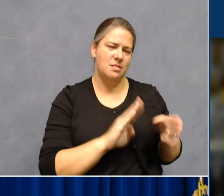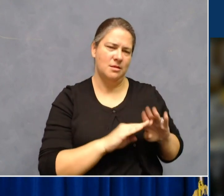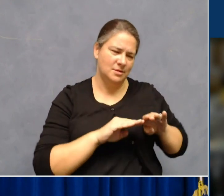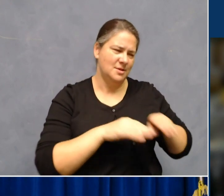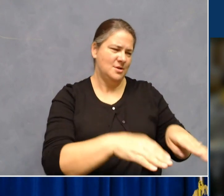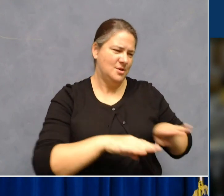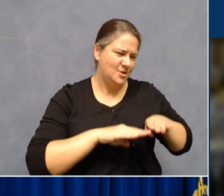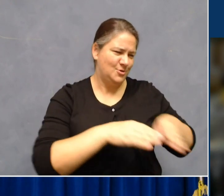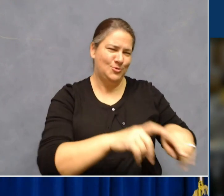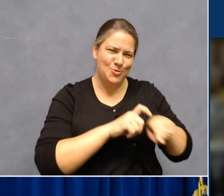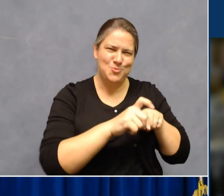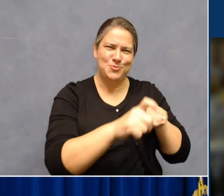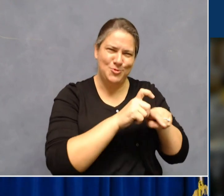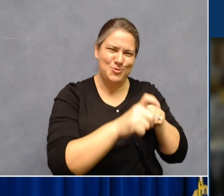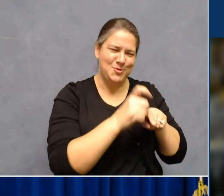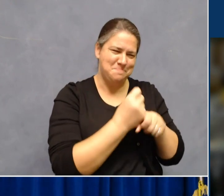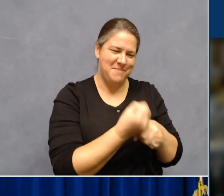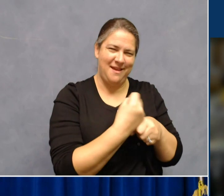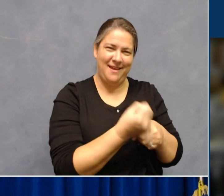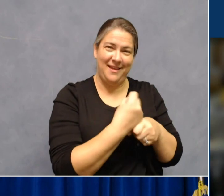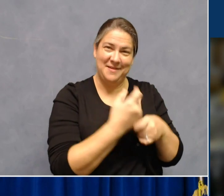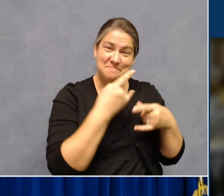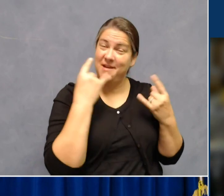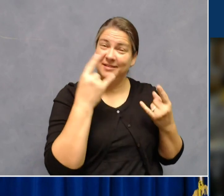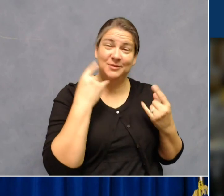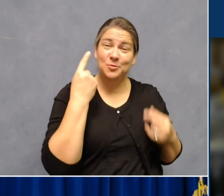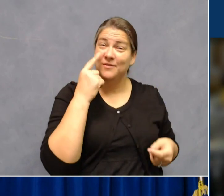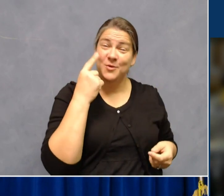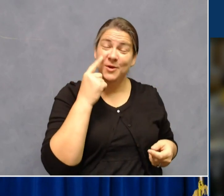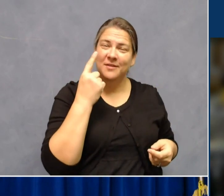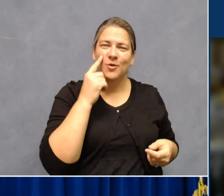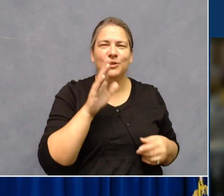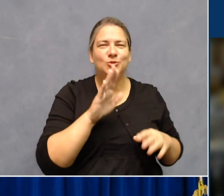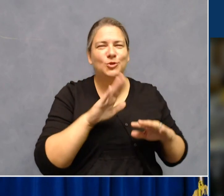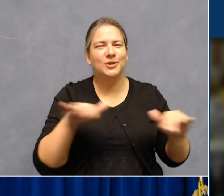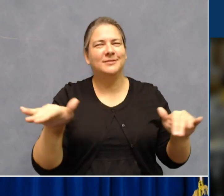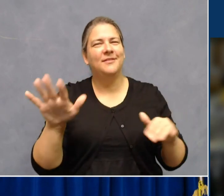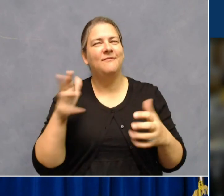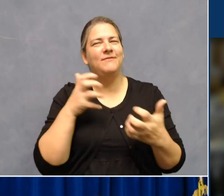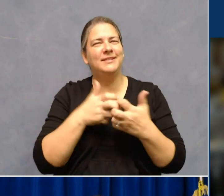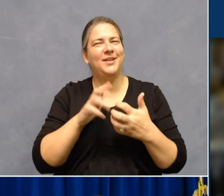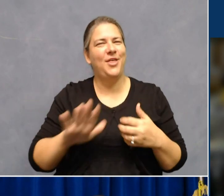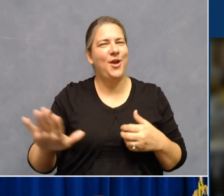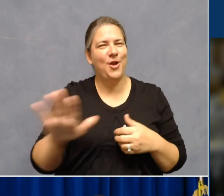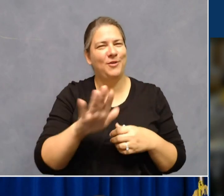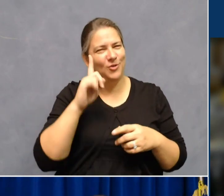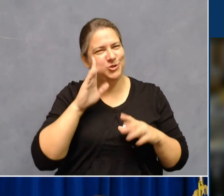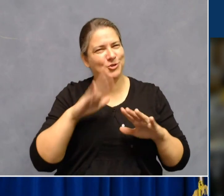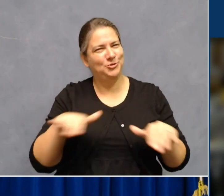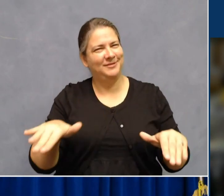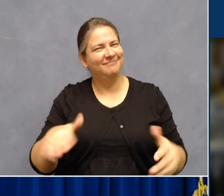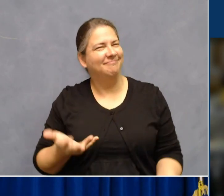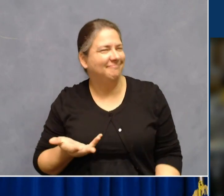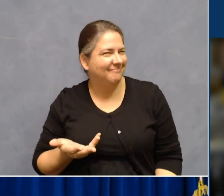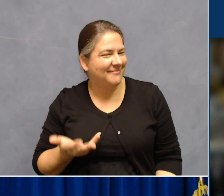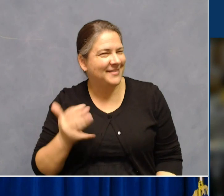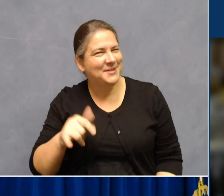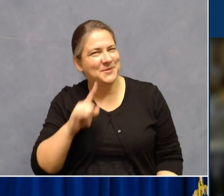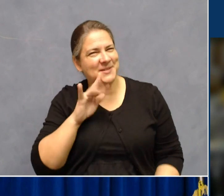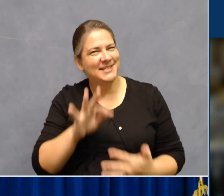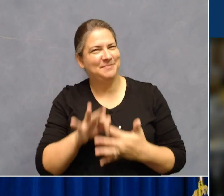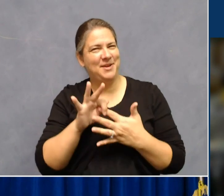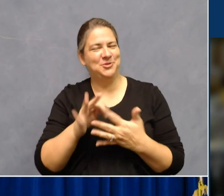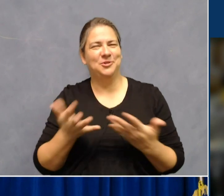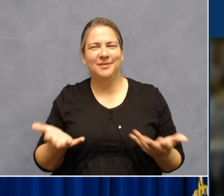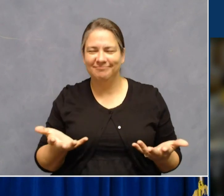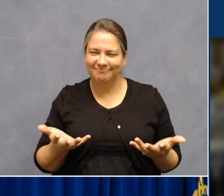all kids have a kid-made mask. That's pretty special. Stepping up, doing